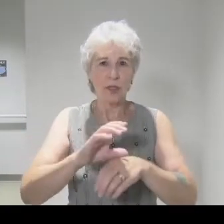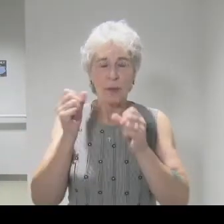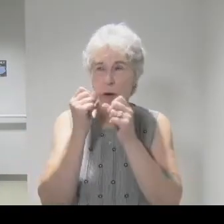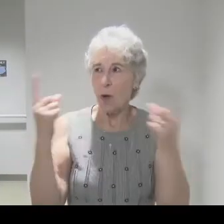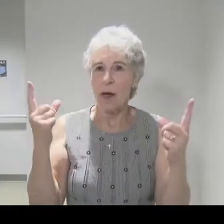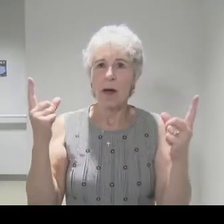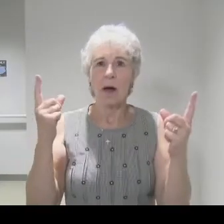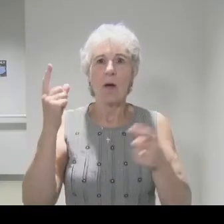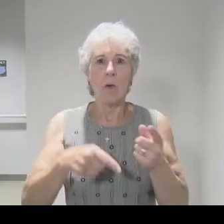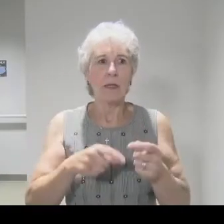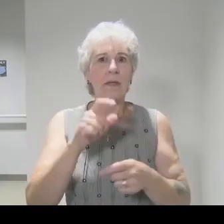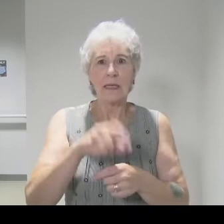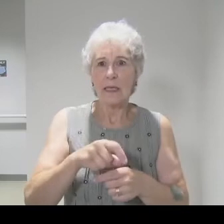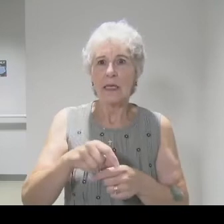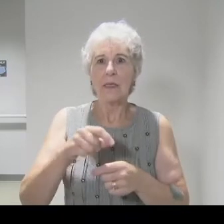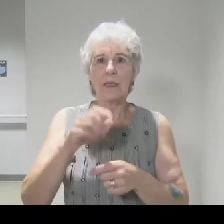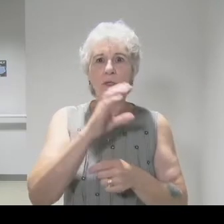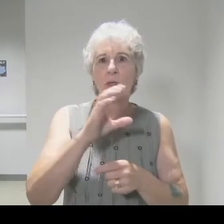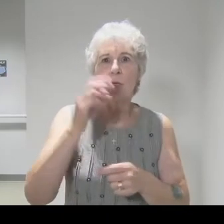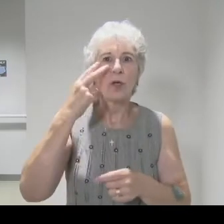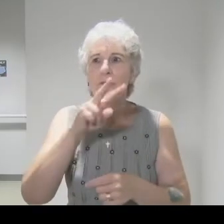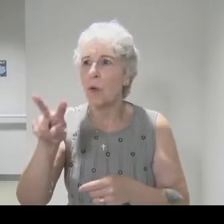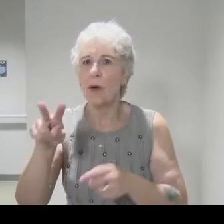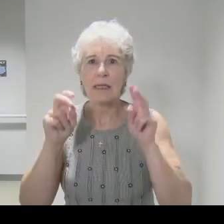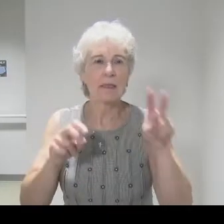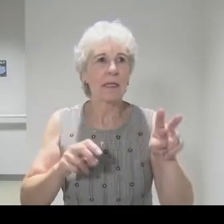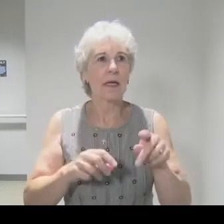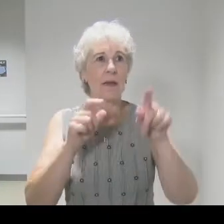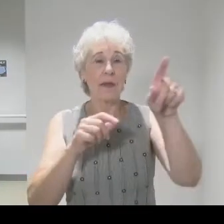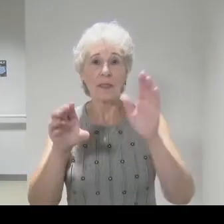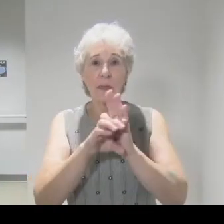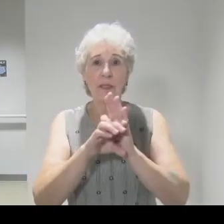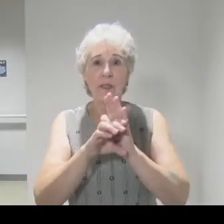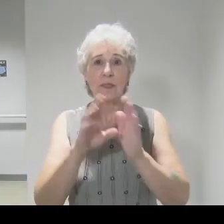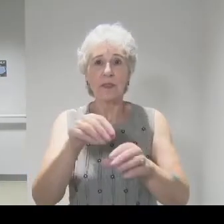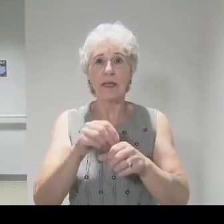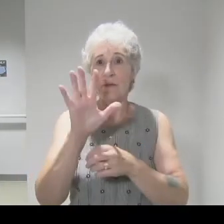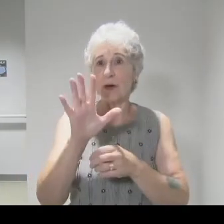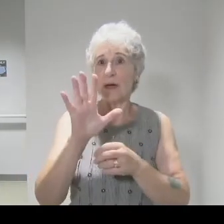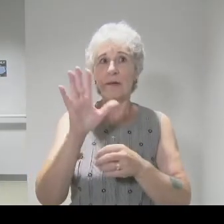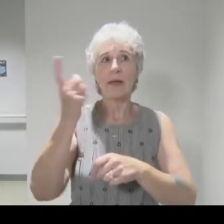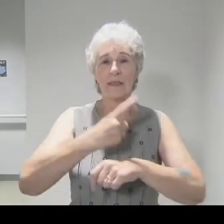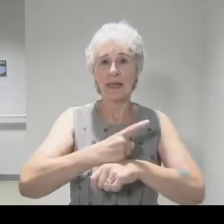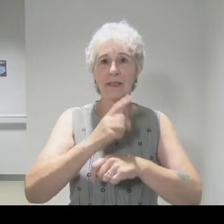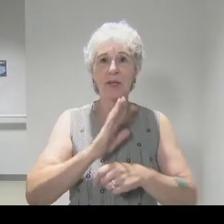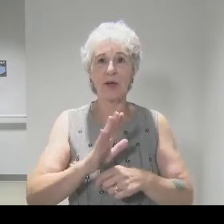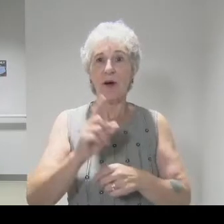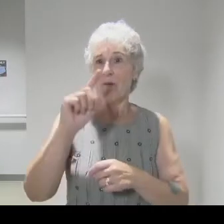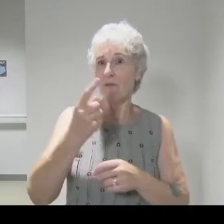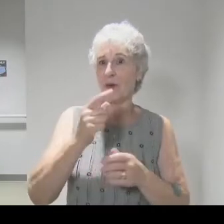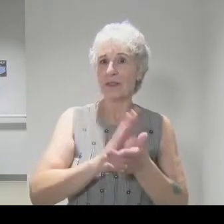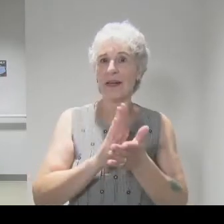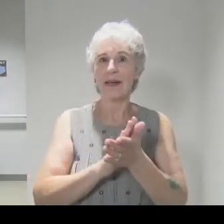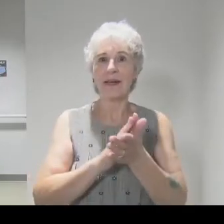aware of what they need to look for. This picture was taken 5 days ago on her first day to pre-K. She got on